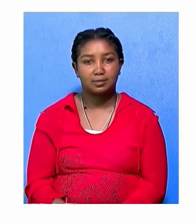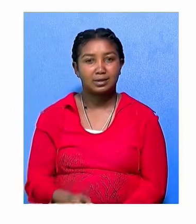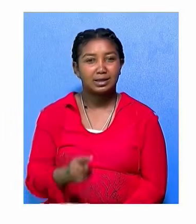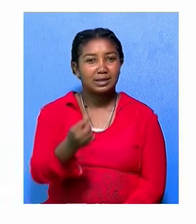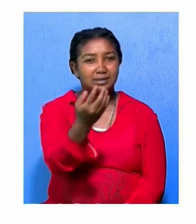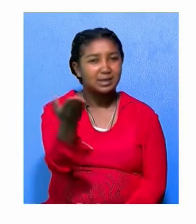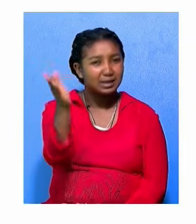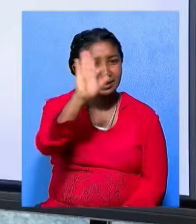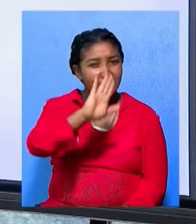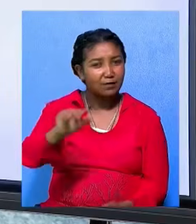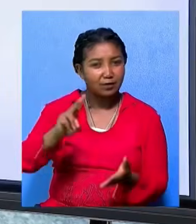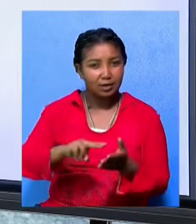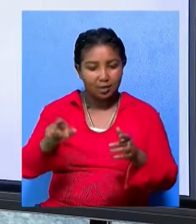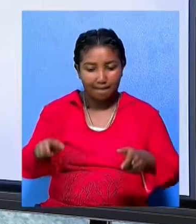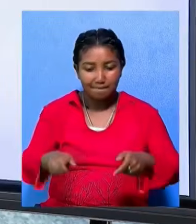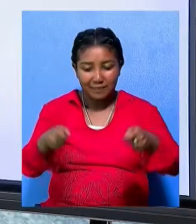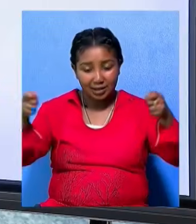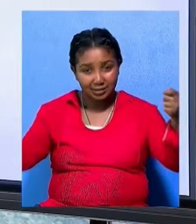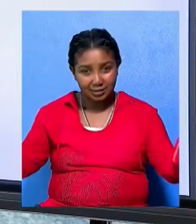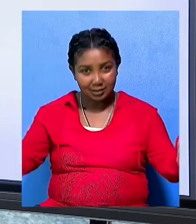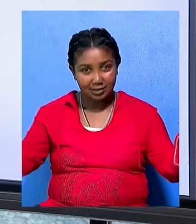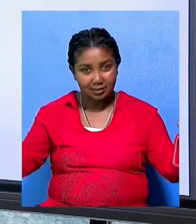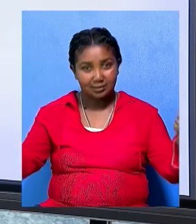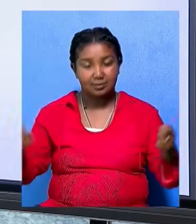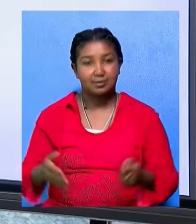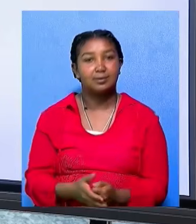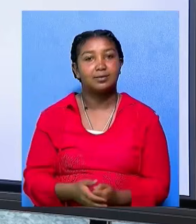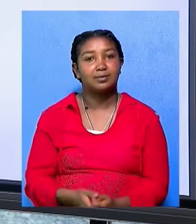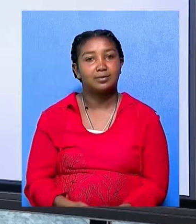They never read magazines.